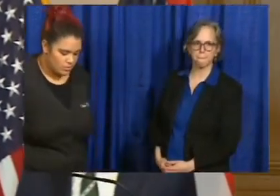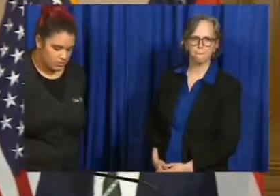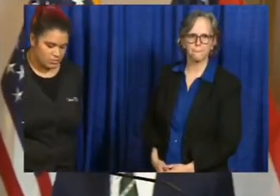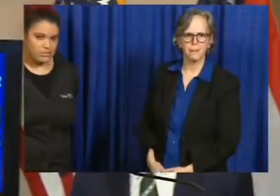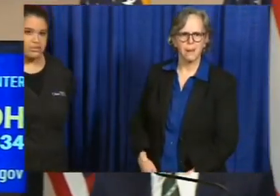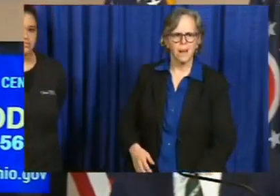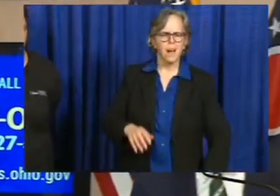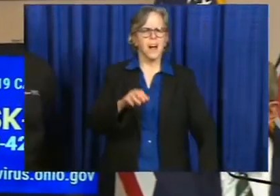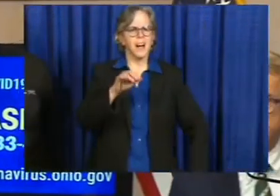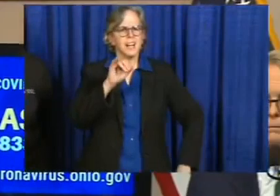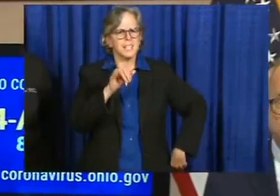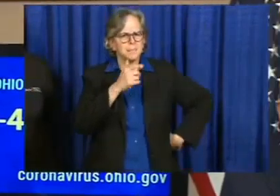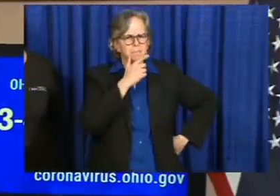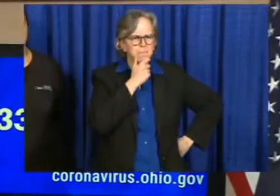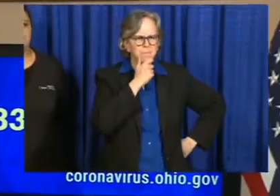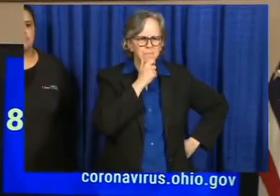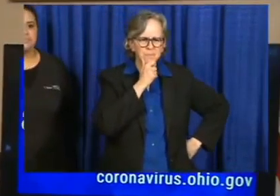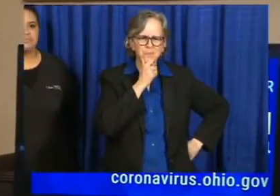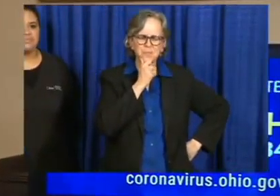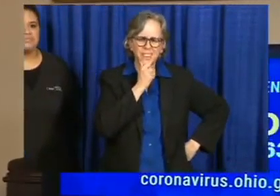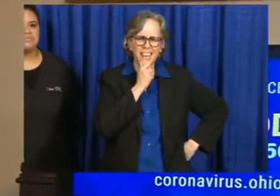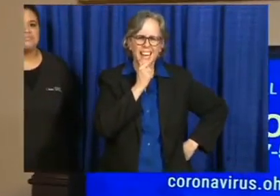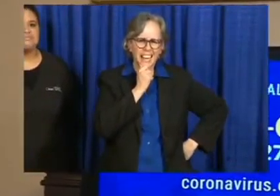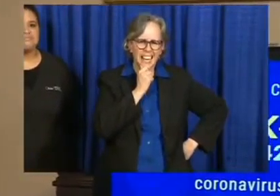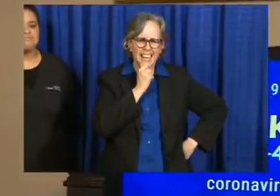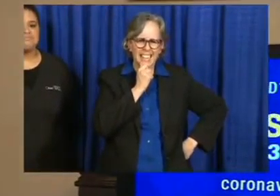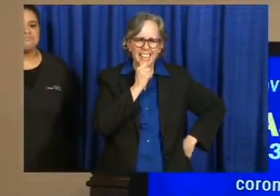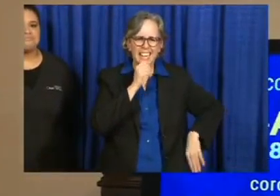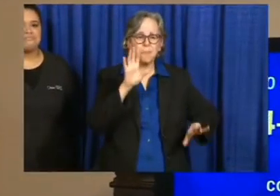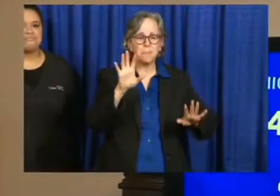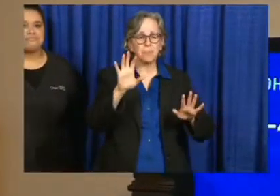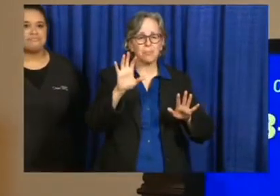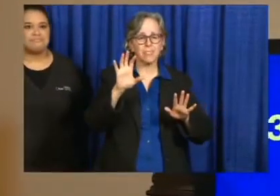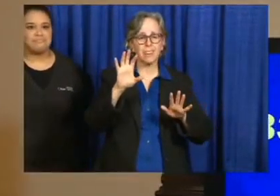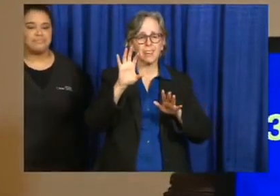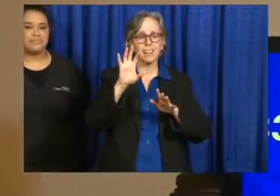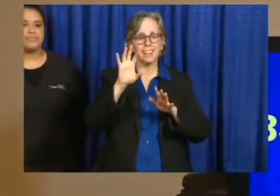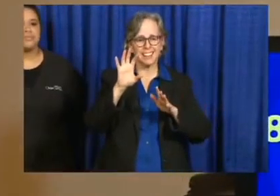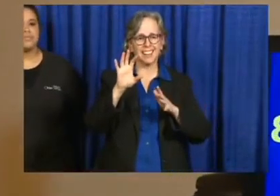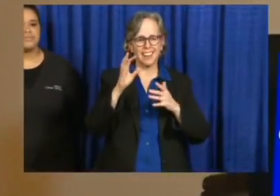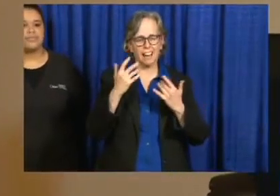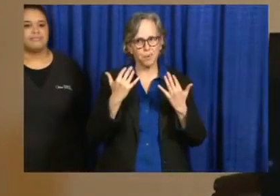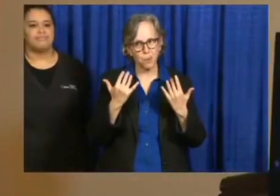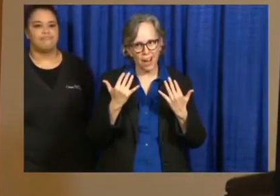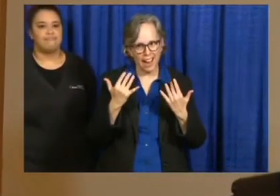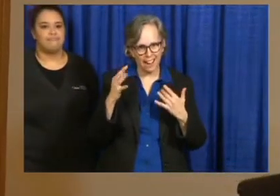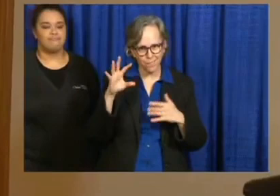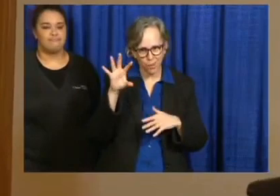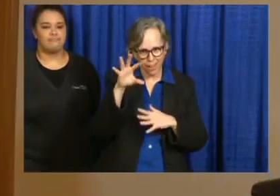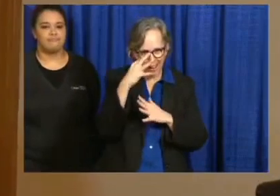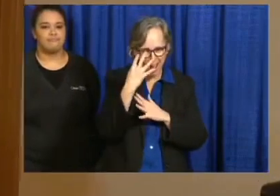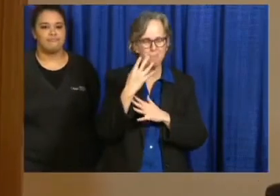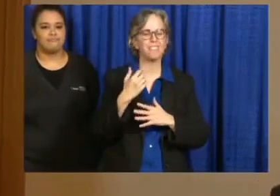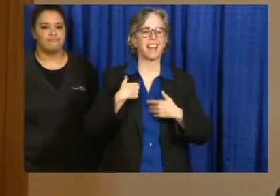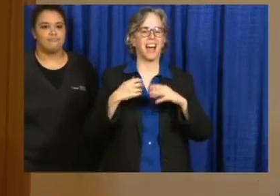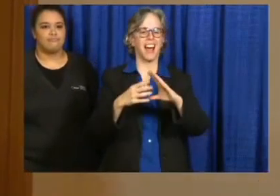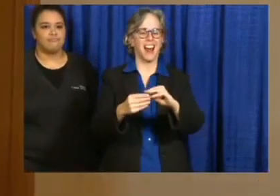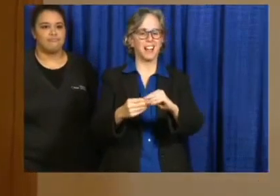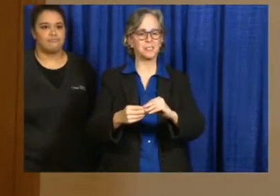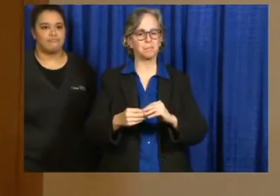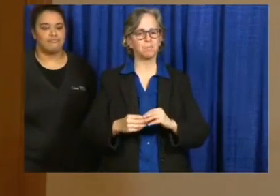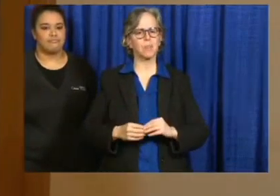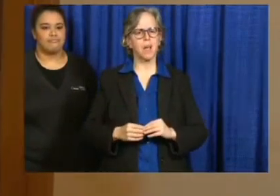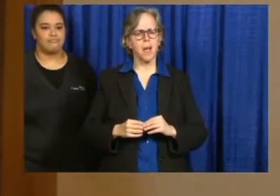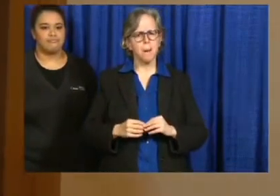Oh, that question is, the camera is moving to me. I think this is